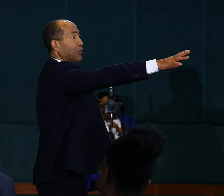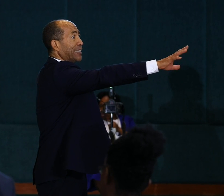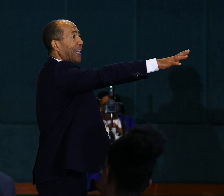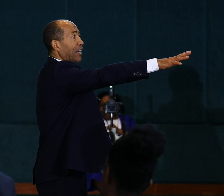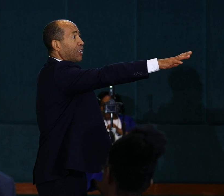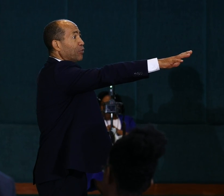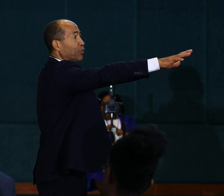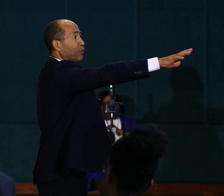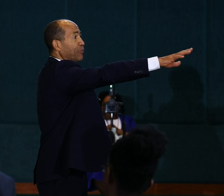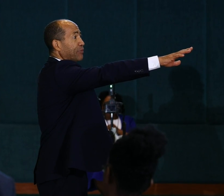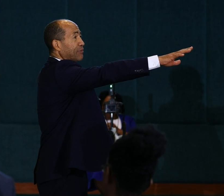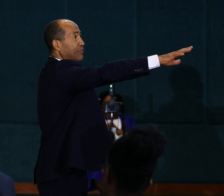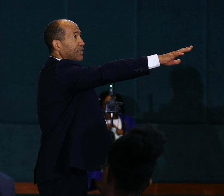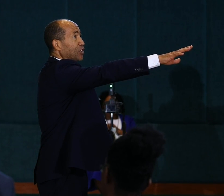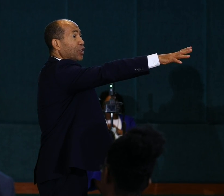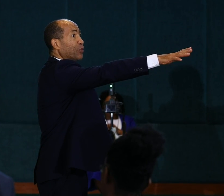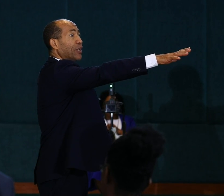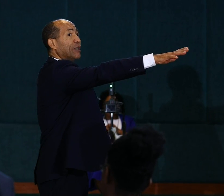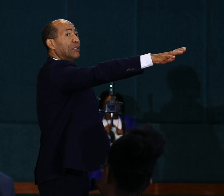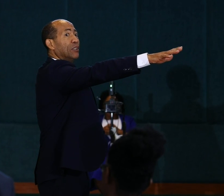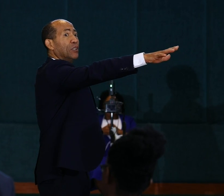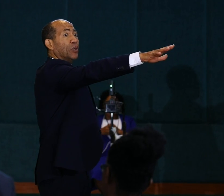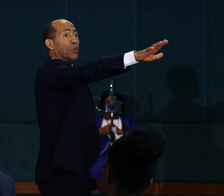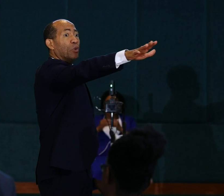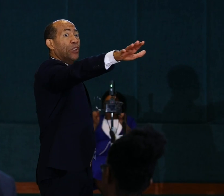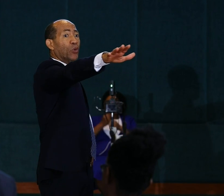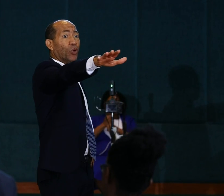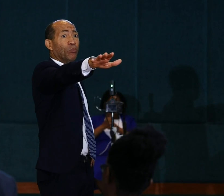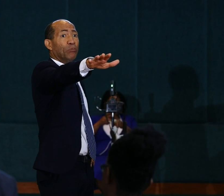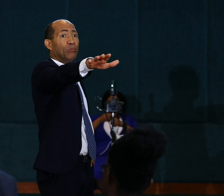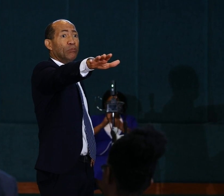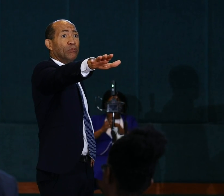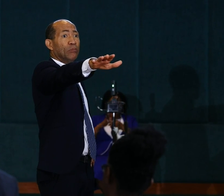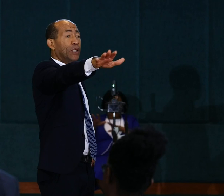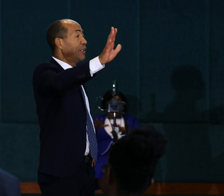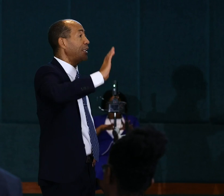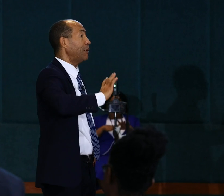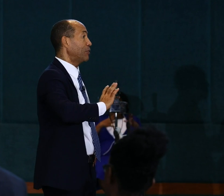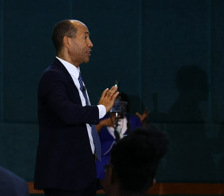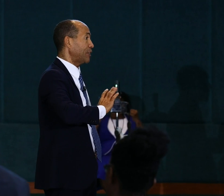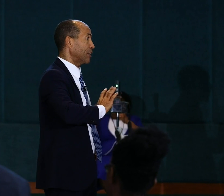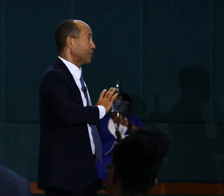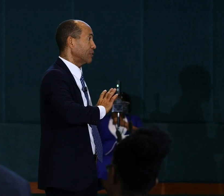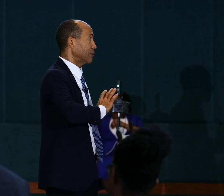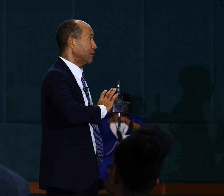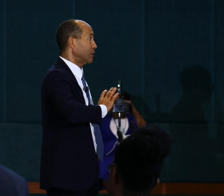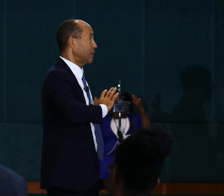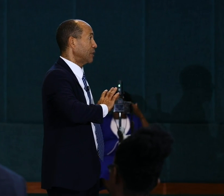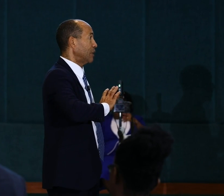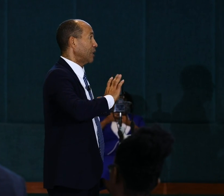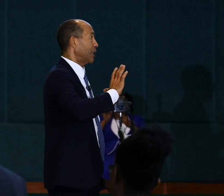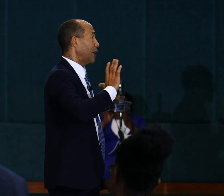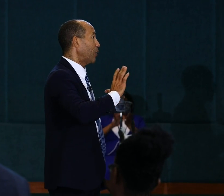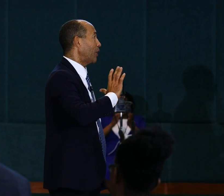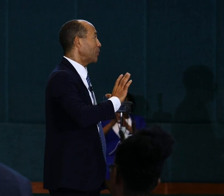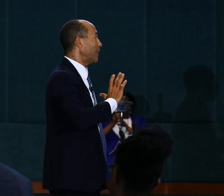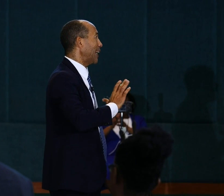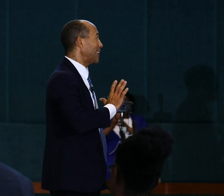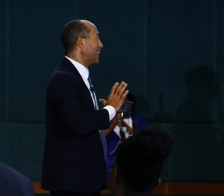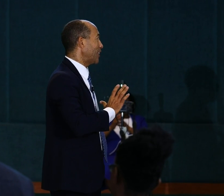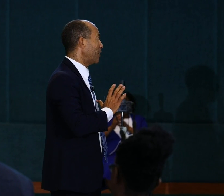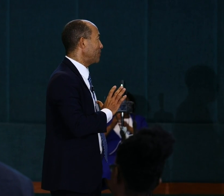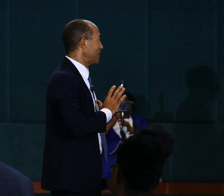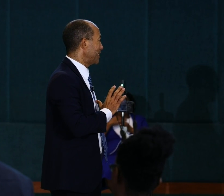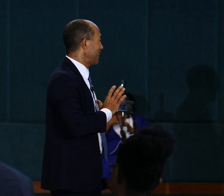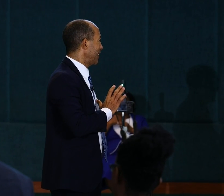We're finished. We're tired of suffering. We're going home in the name of Jesus. And I want,